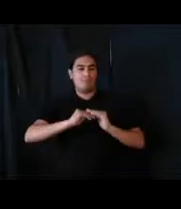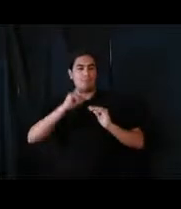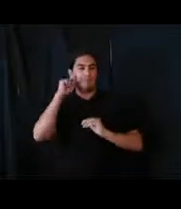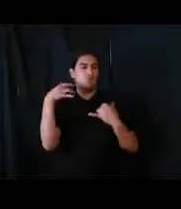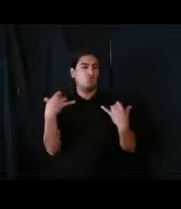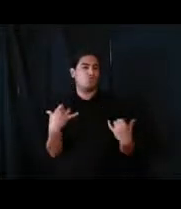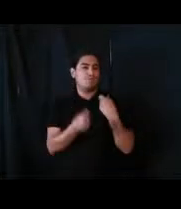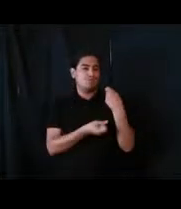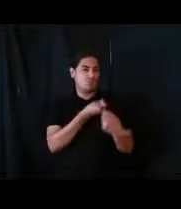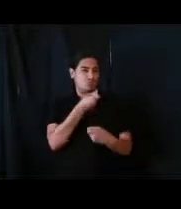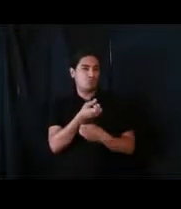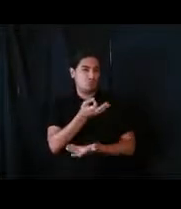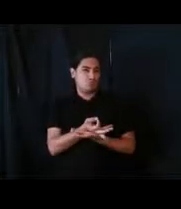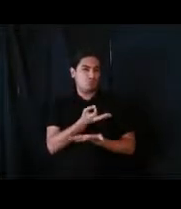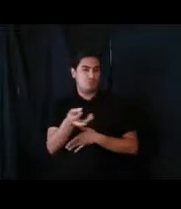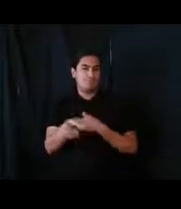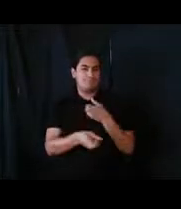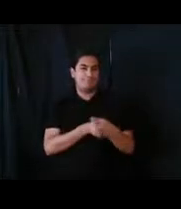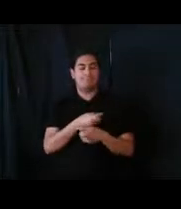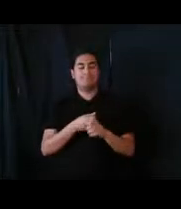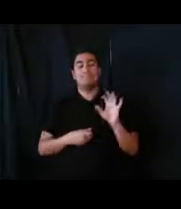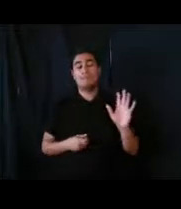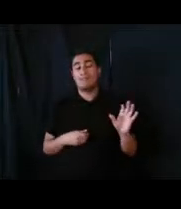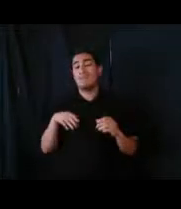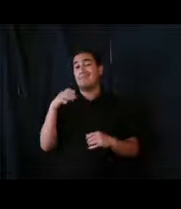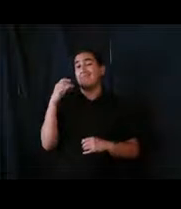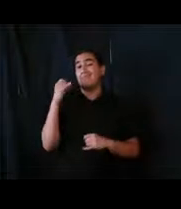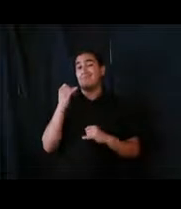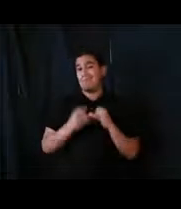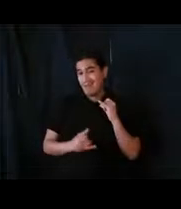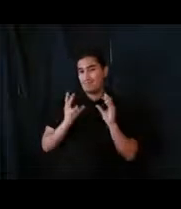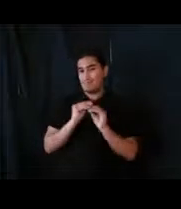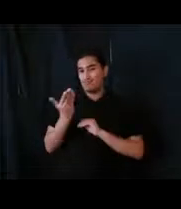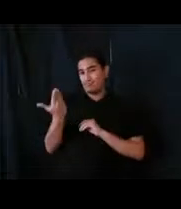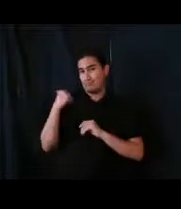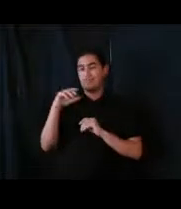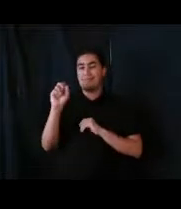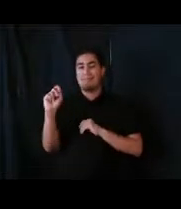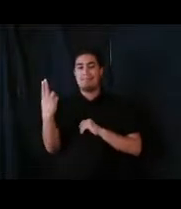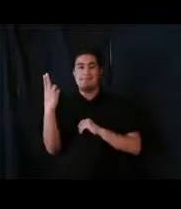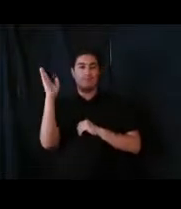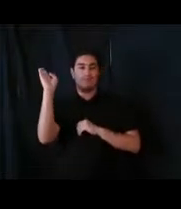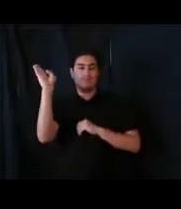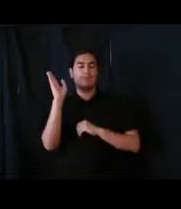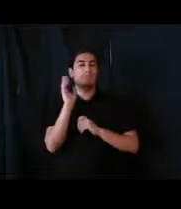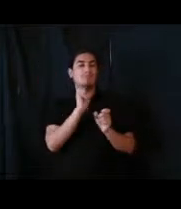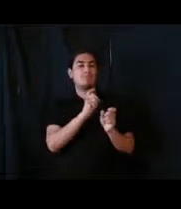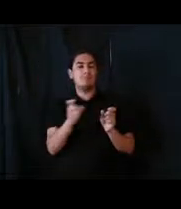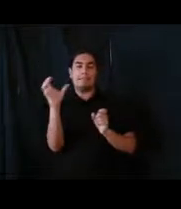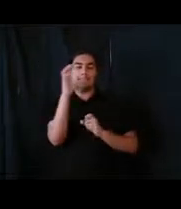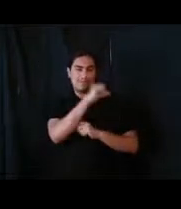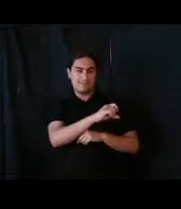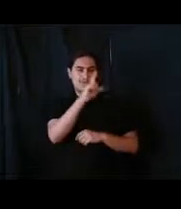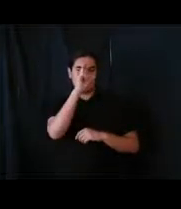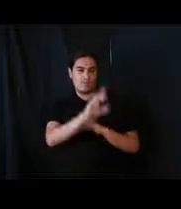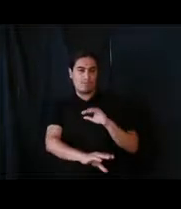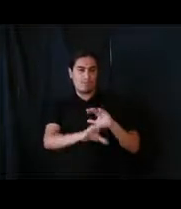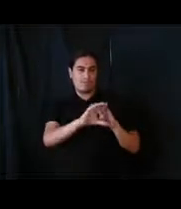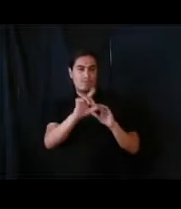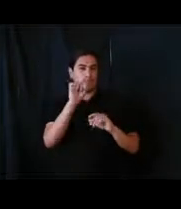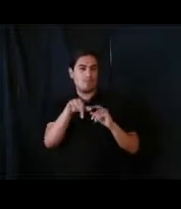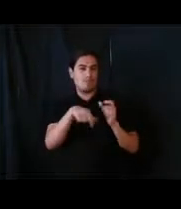year so um at the last commission meeting keith presented the estimated allocation capacity uh for the